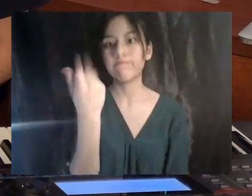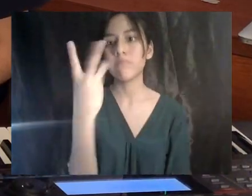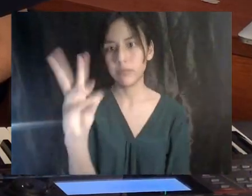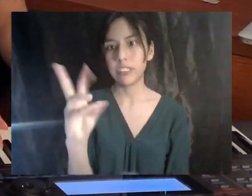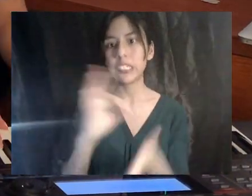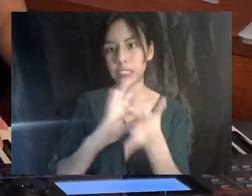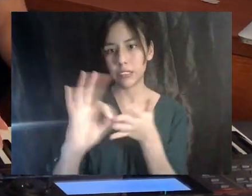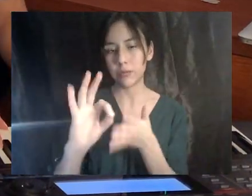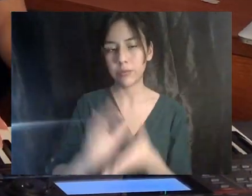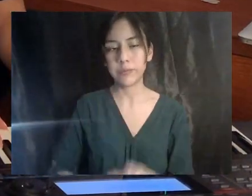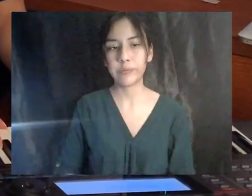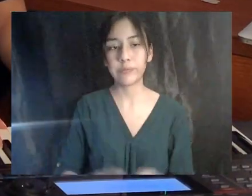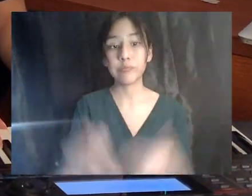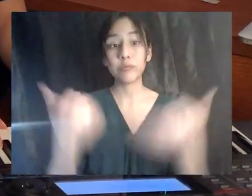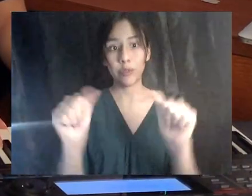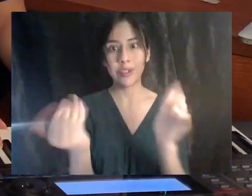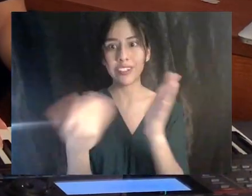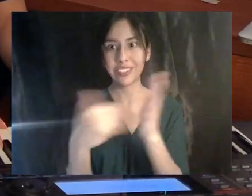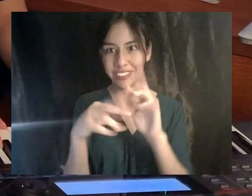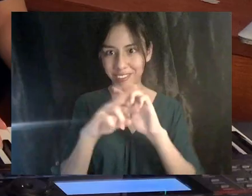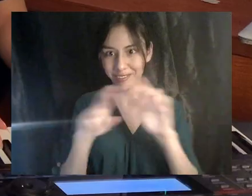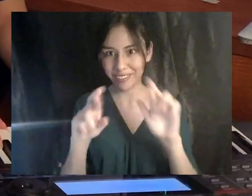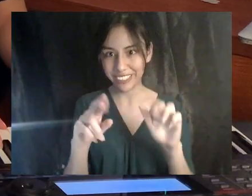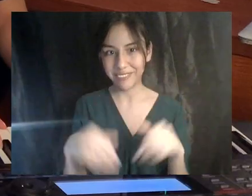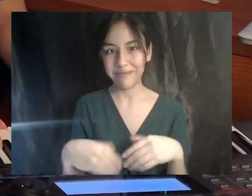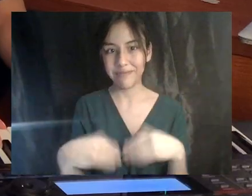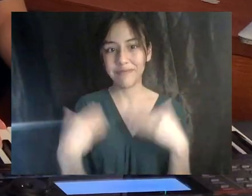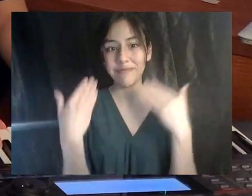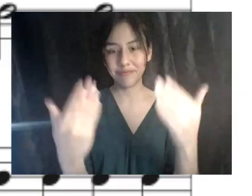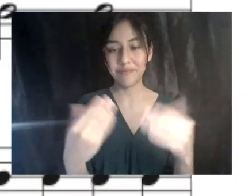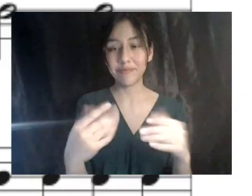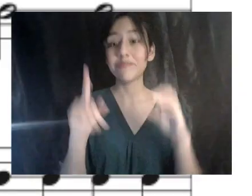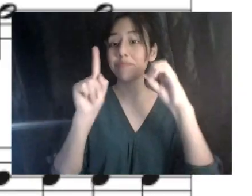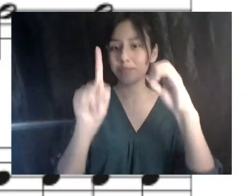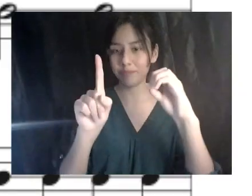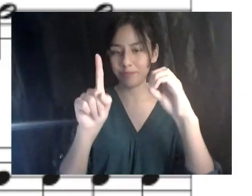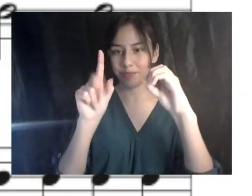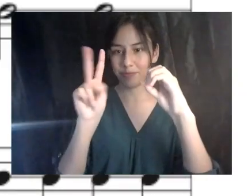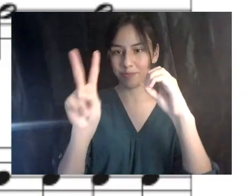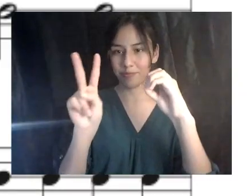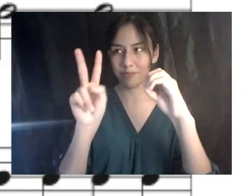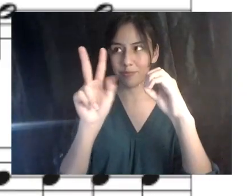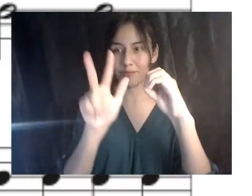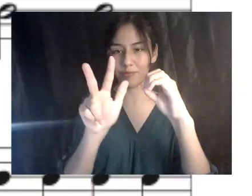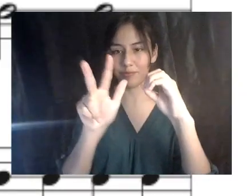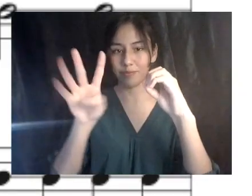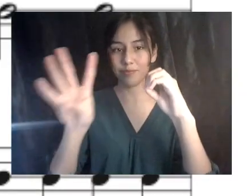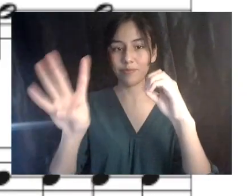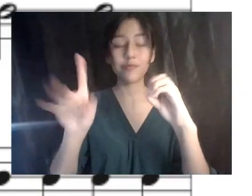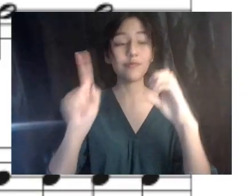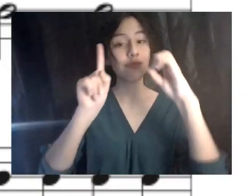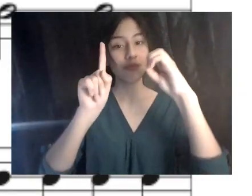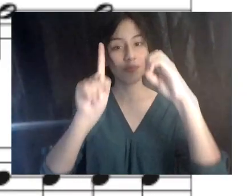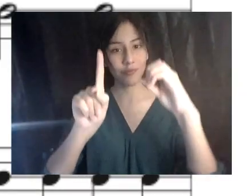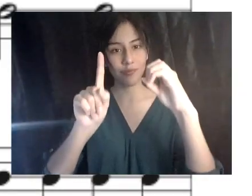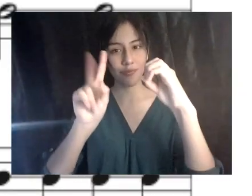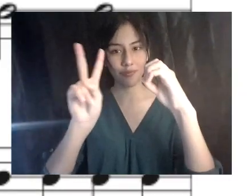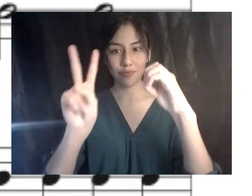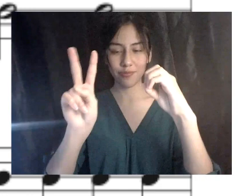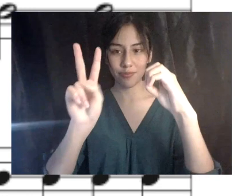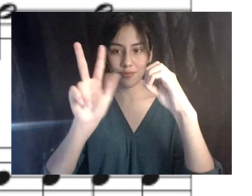counts. Let's try it again, shall we? 1, 2, ready, go. 1, 2, 3,